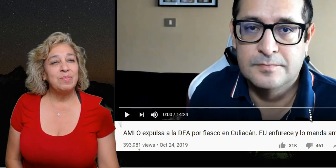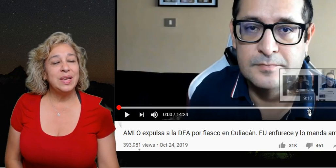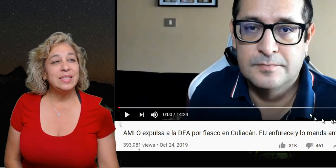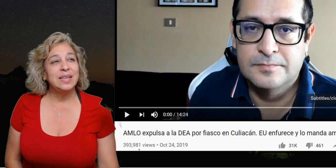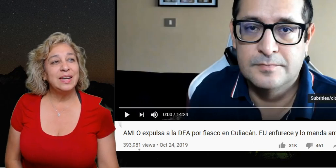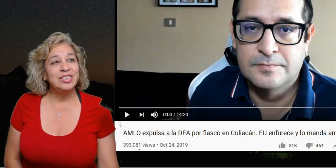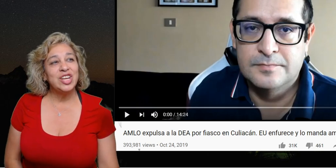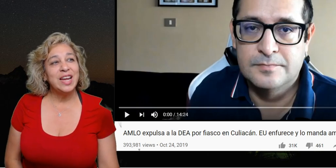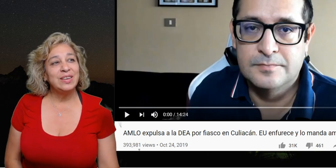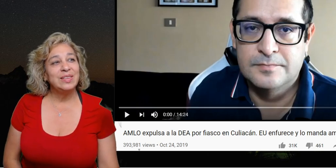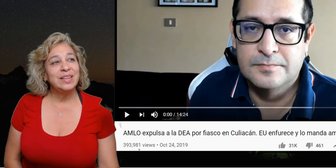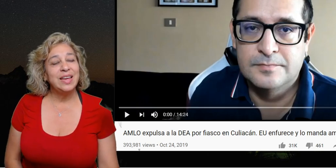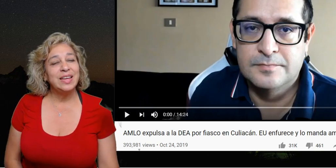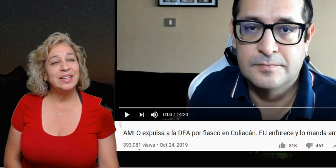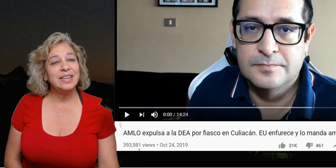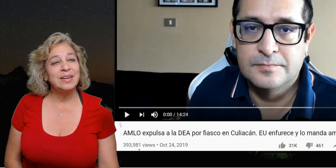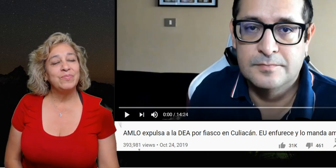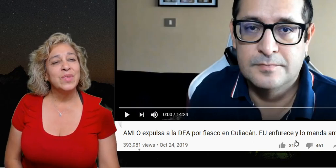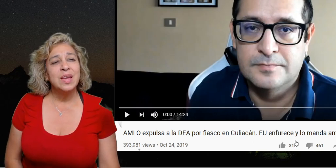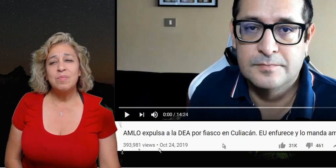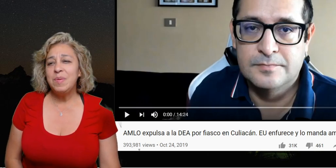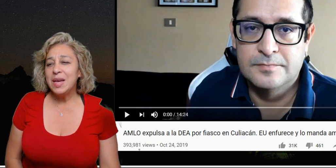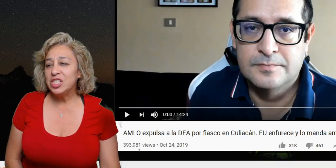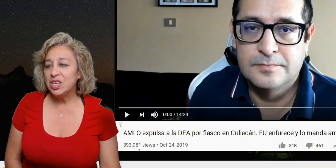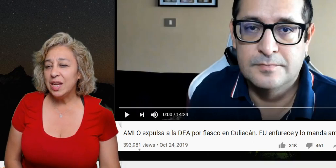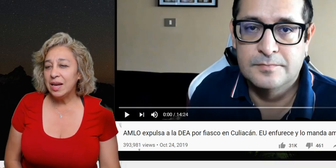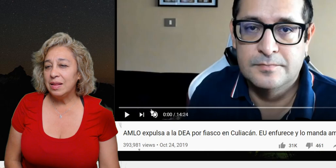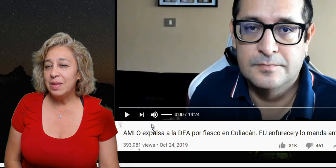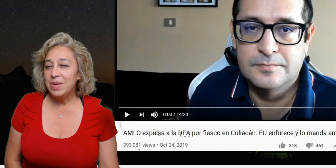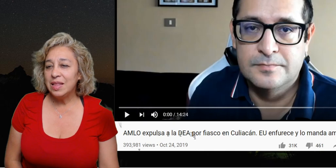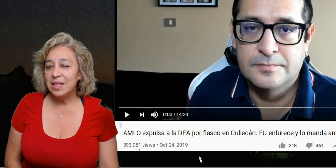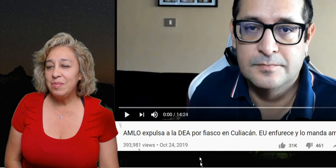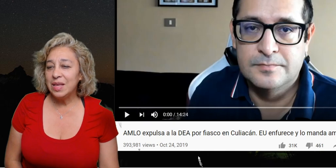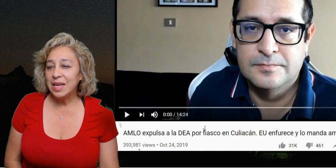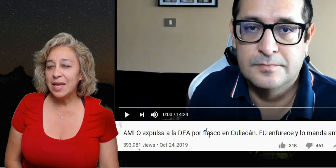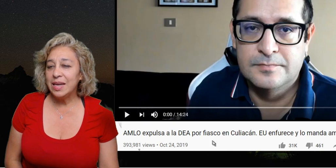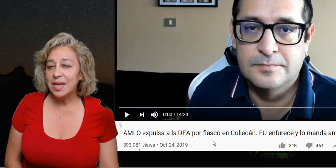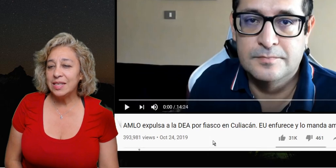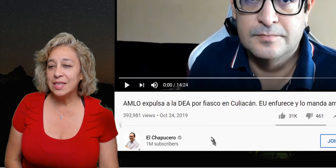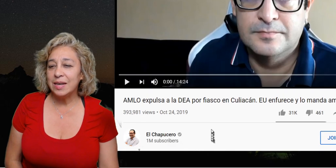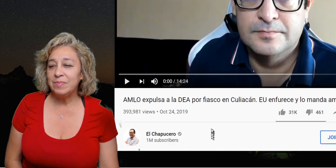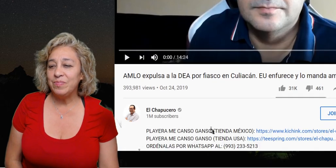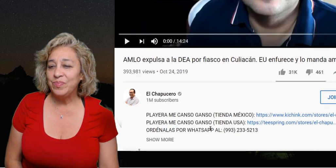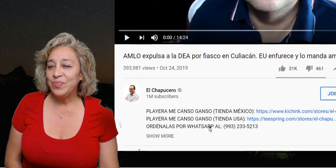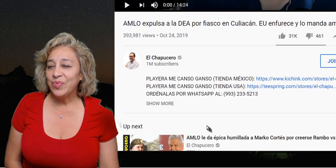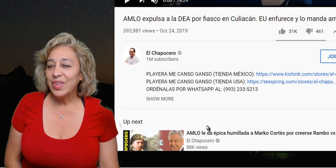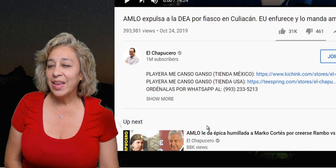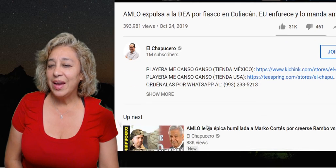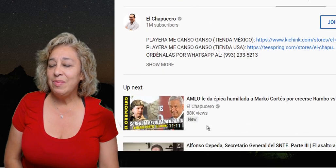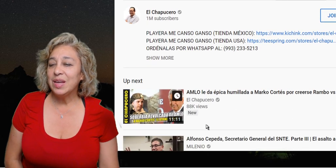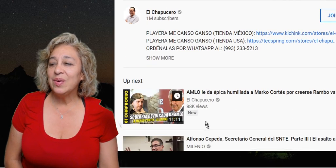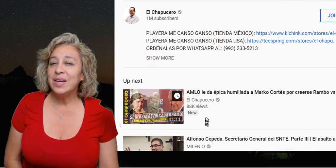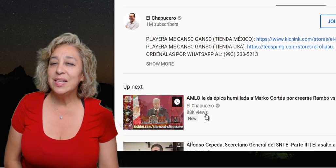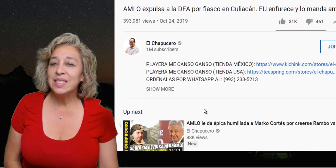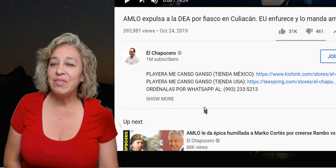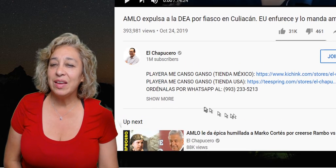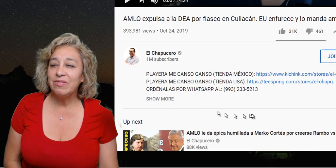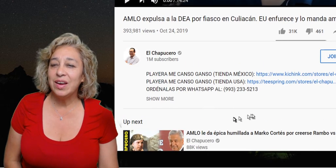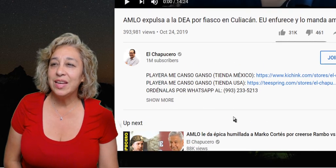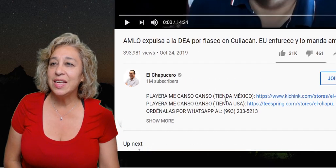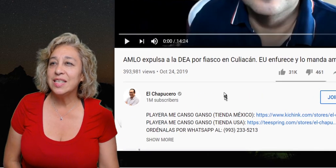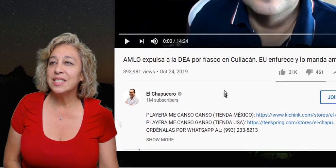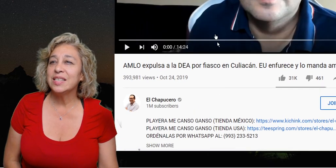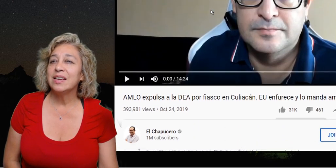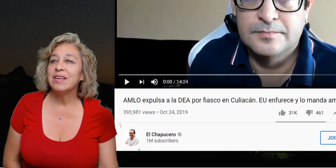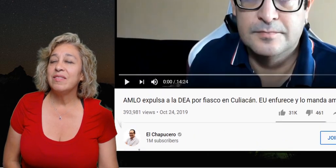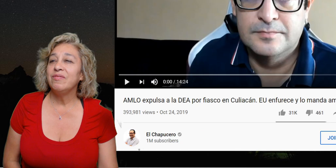can look up his channel, and maybe I should, let me get his, I'm going to go ahead and see if I could